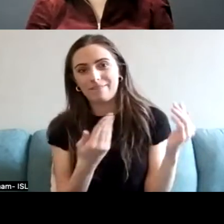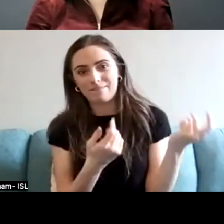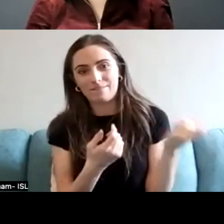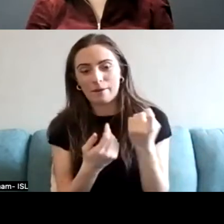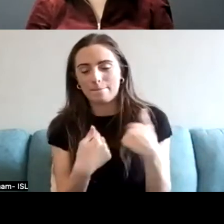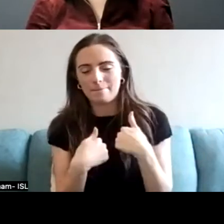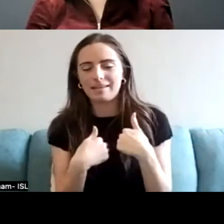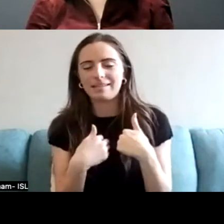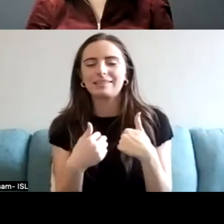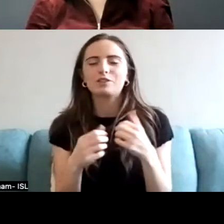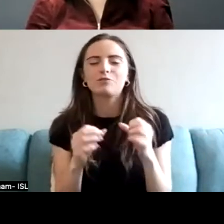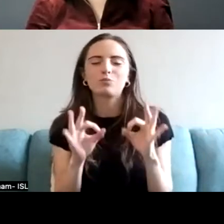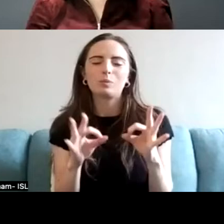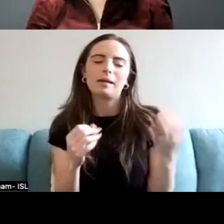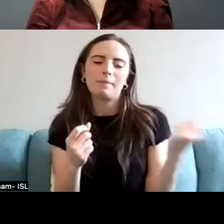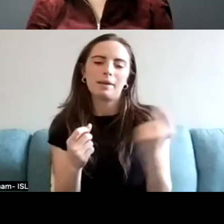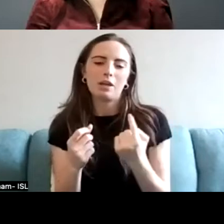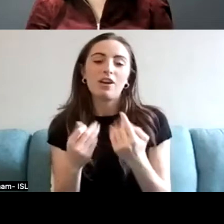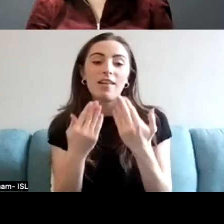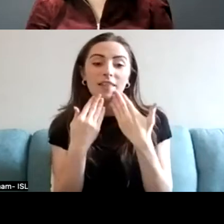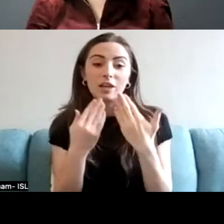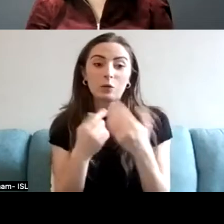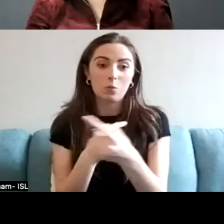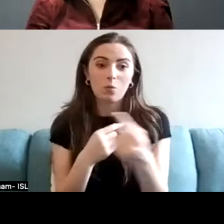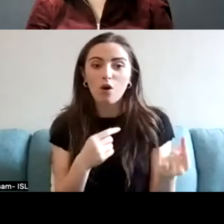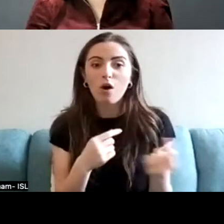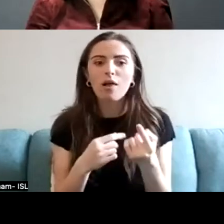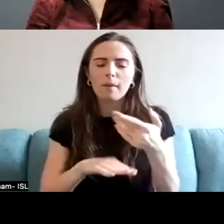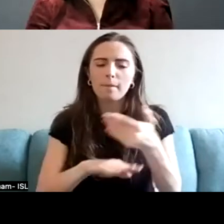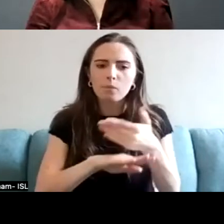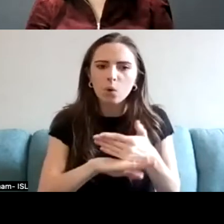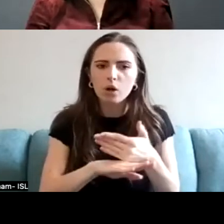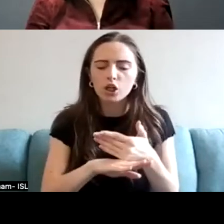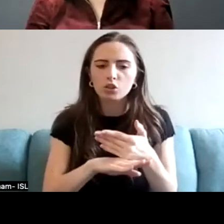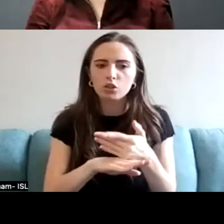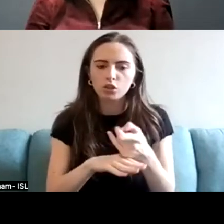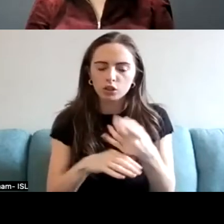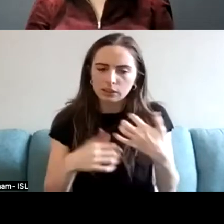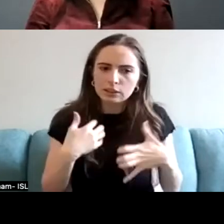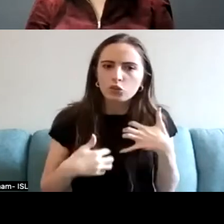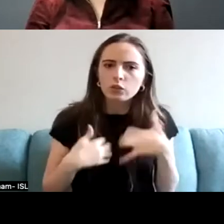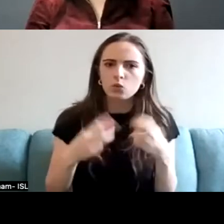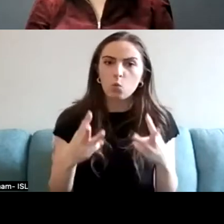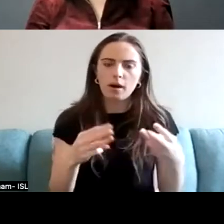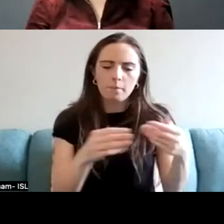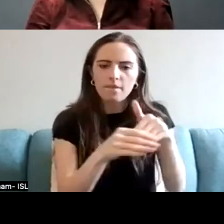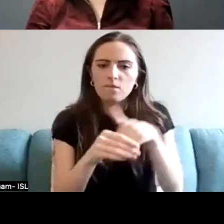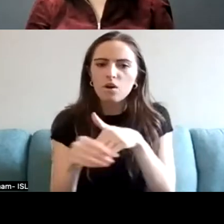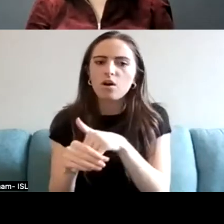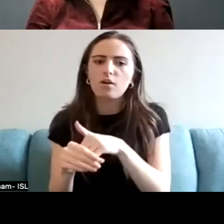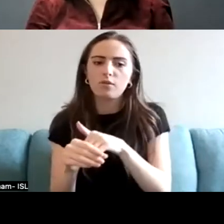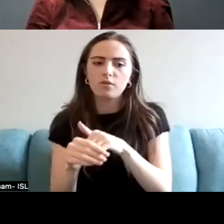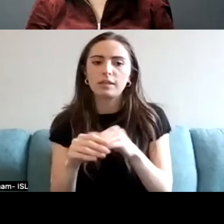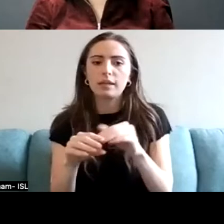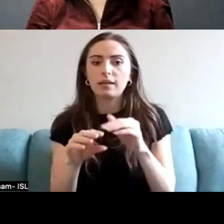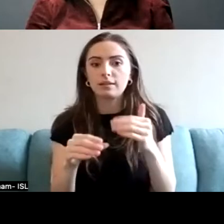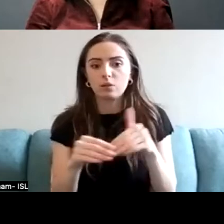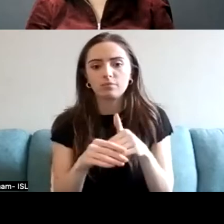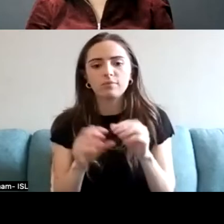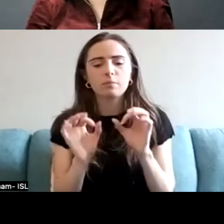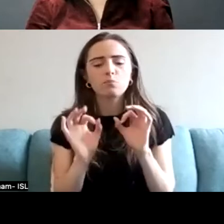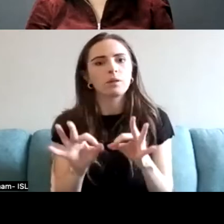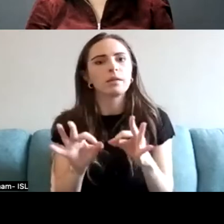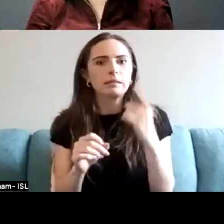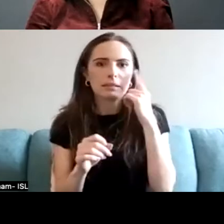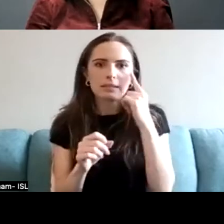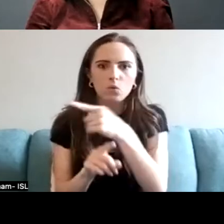Delighted to be here. And thanks as well to all the employers who are taking part in this as well, which is fantastic. So